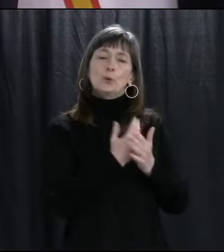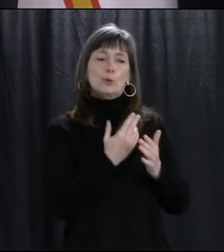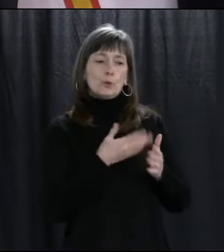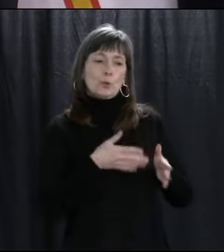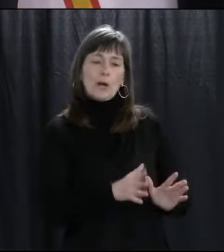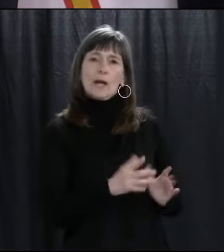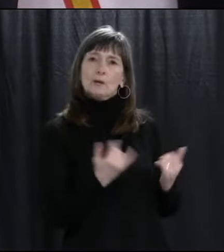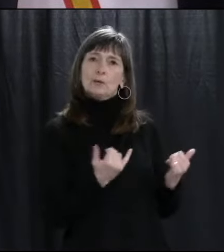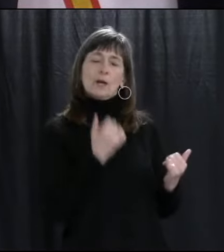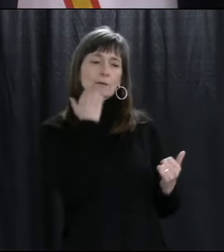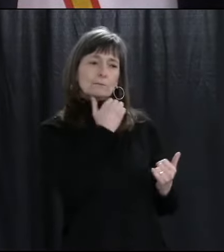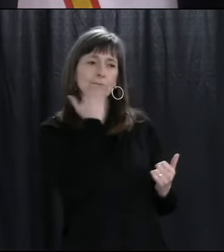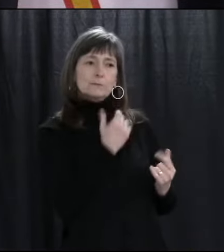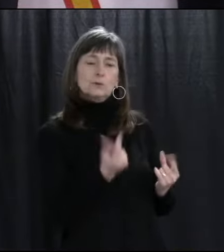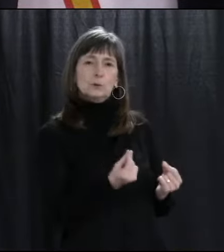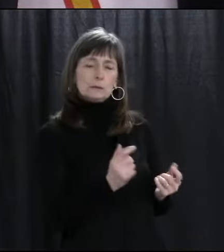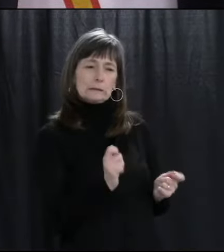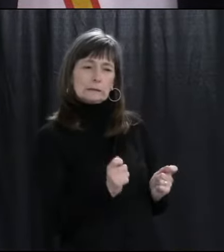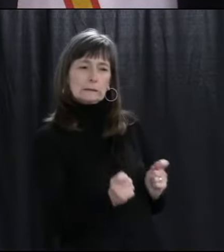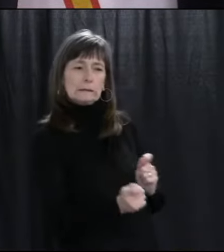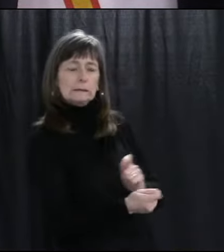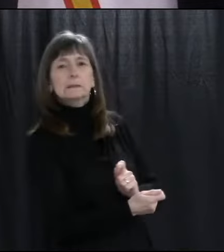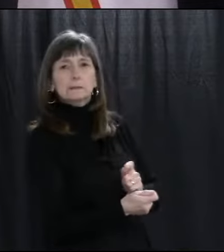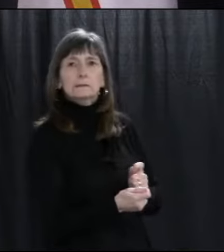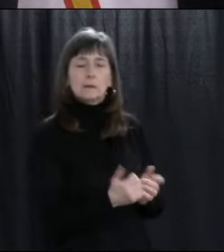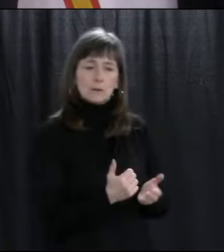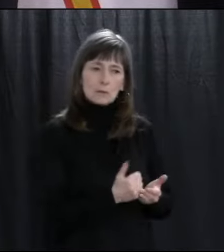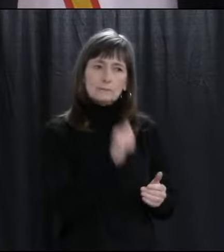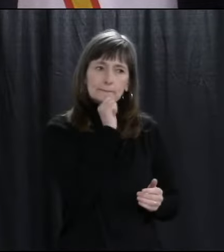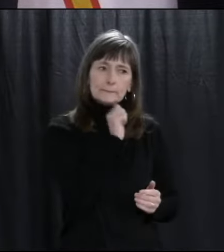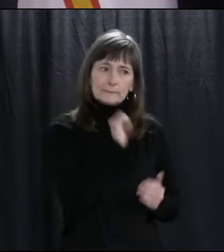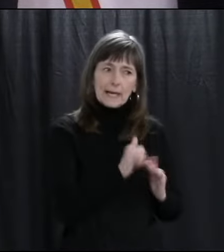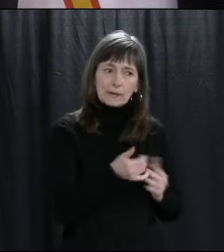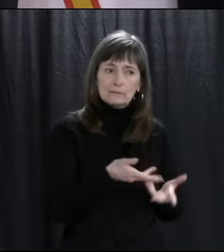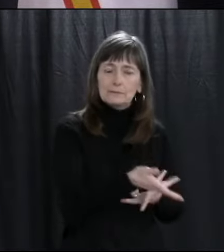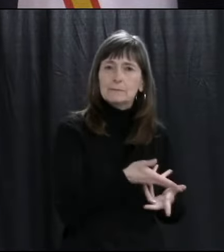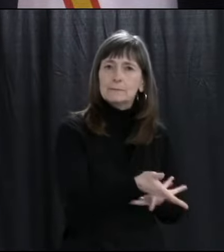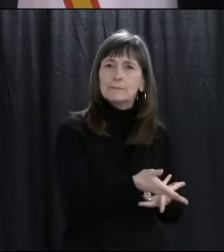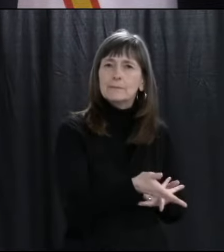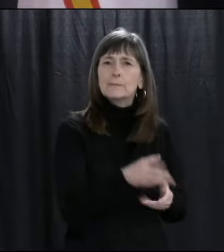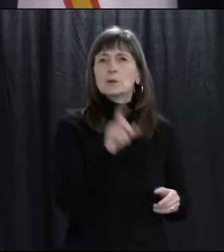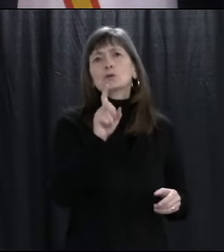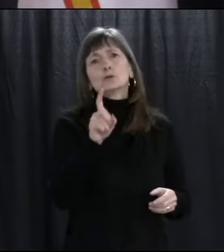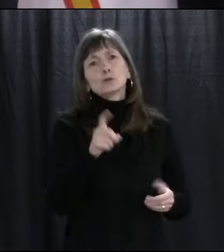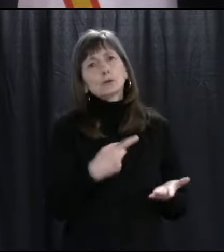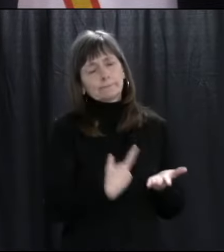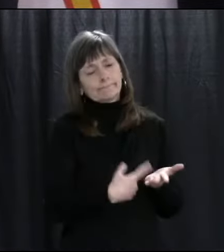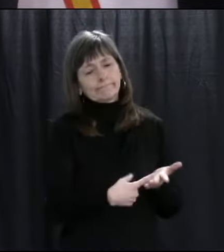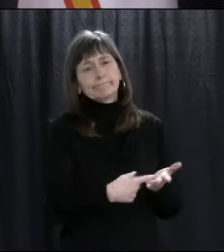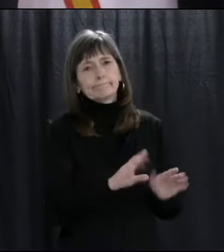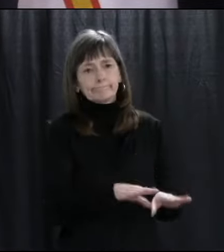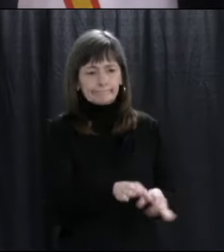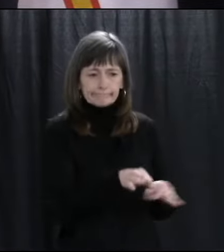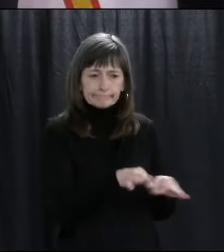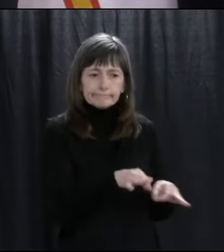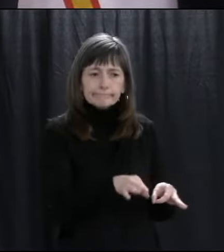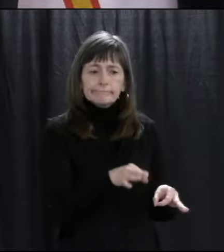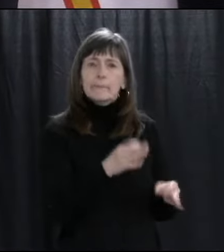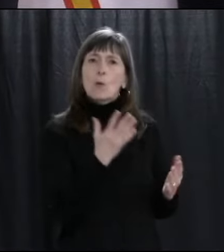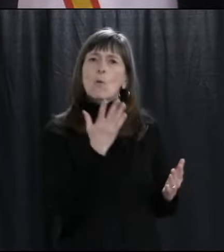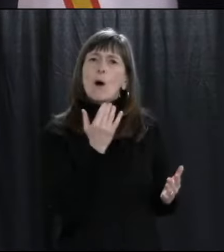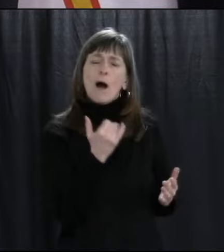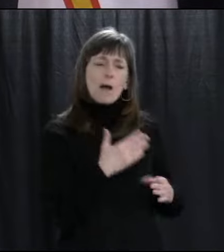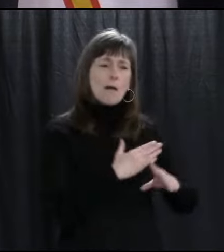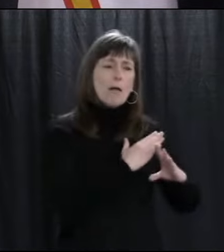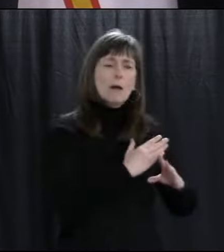best to help them cope. I encourage you to talk with your children about why we are all taking these measures now. We want to help